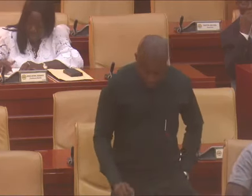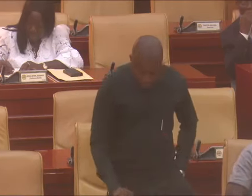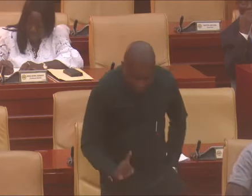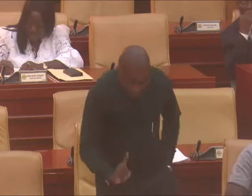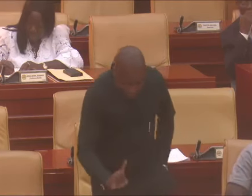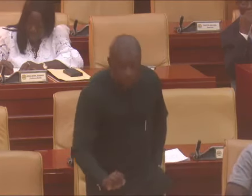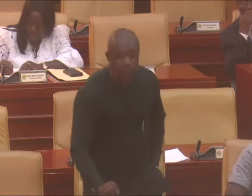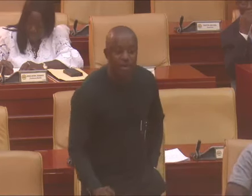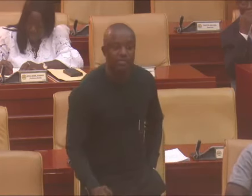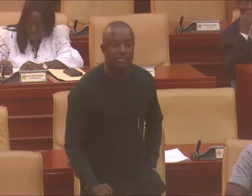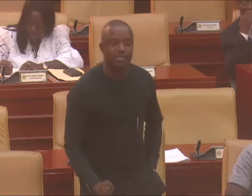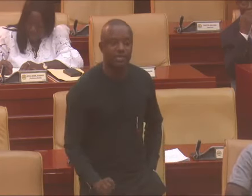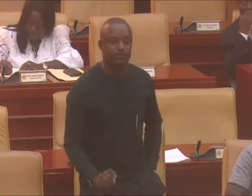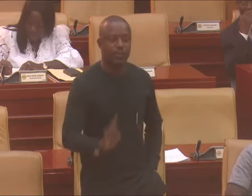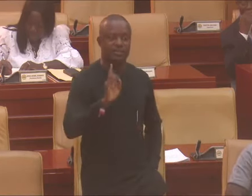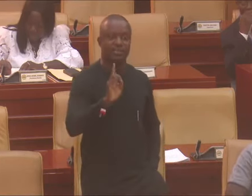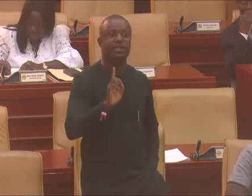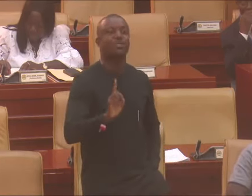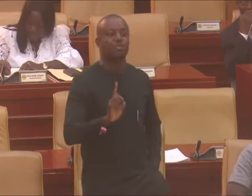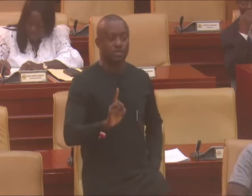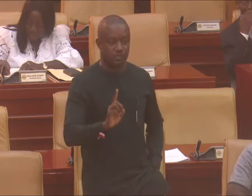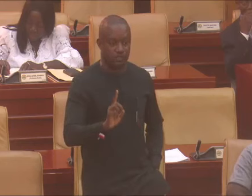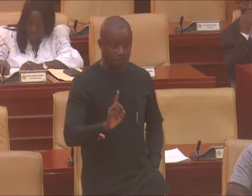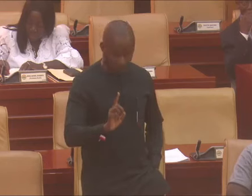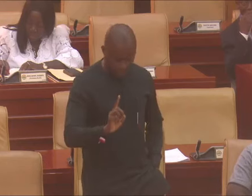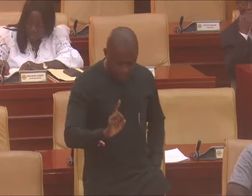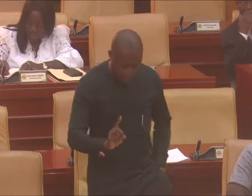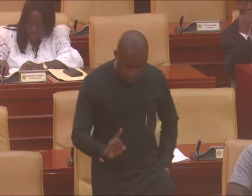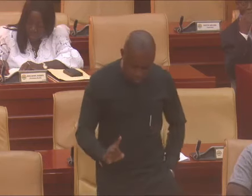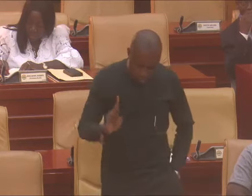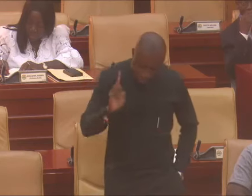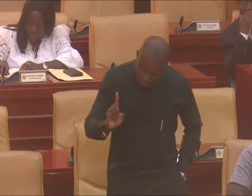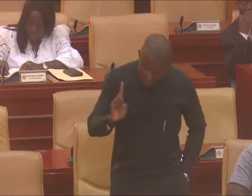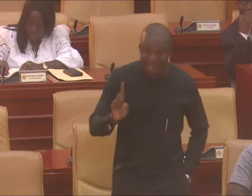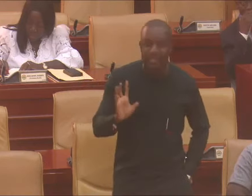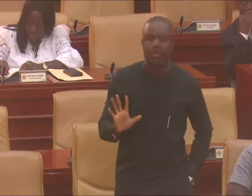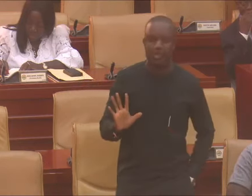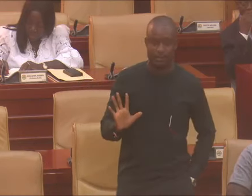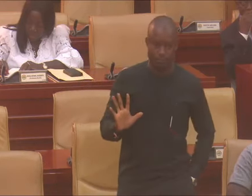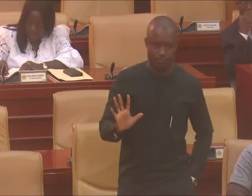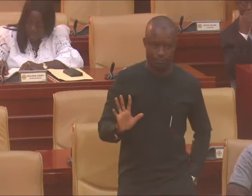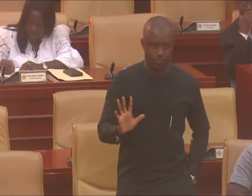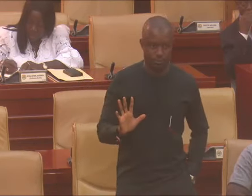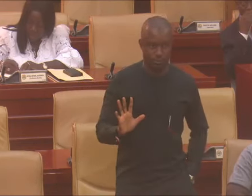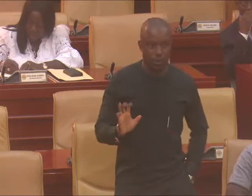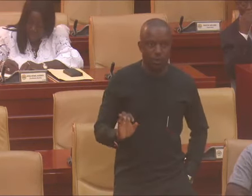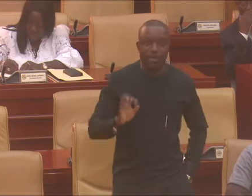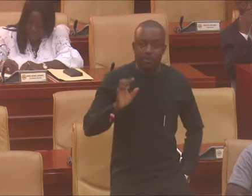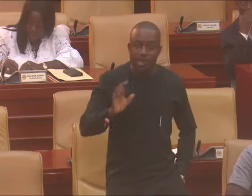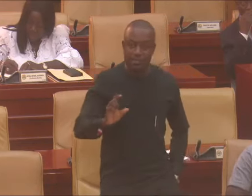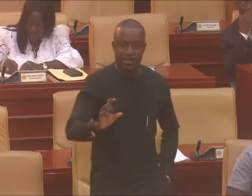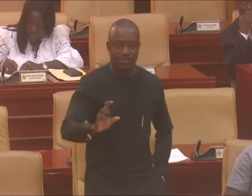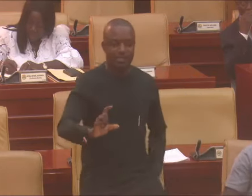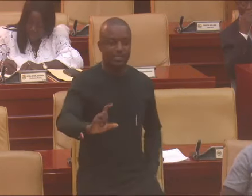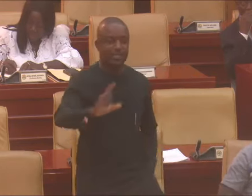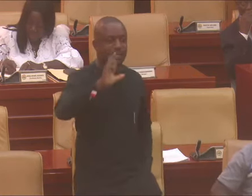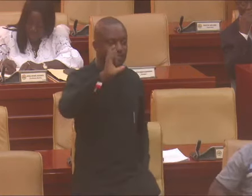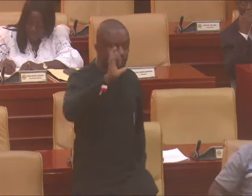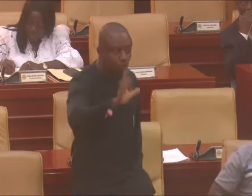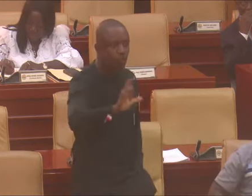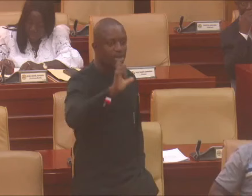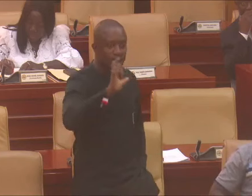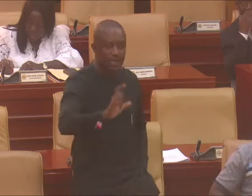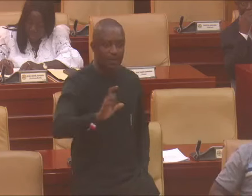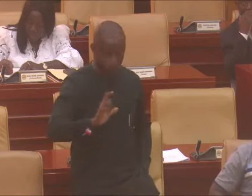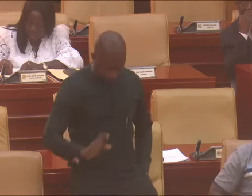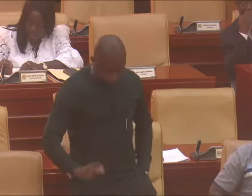the Minister of Finance says that from external sources, he got only 8 billion. What it means is that there's a 32